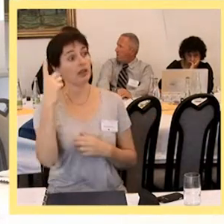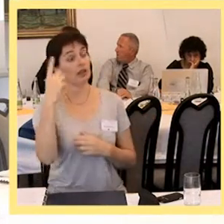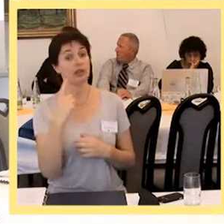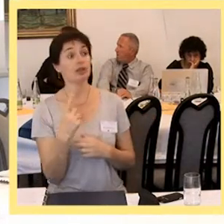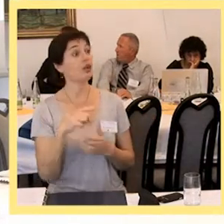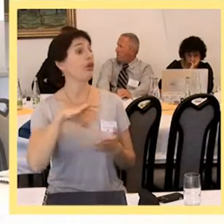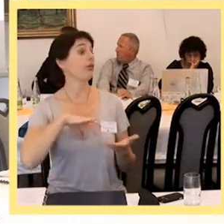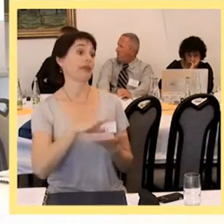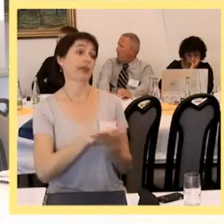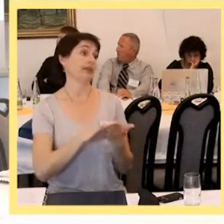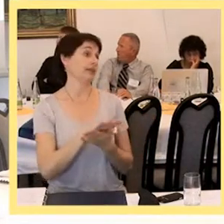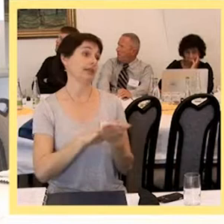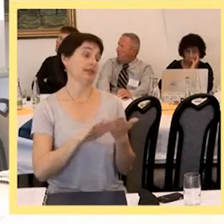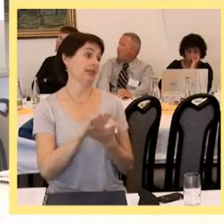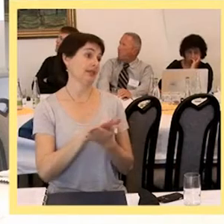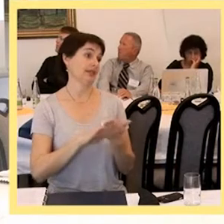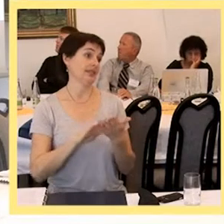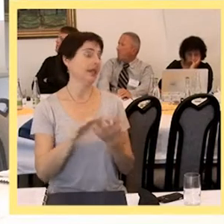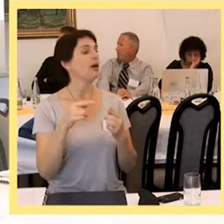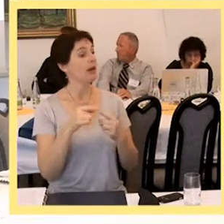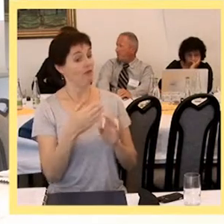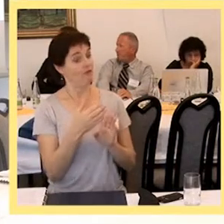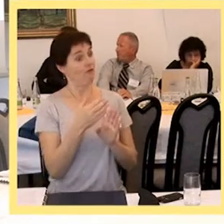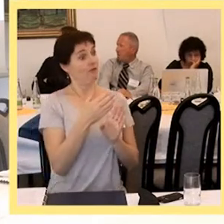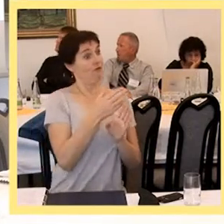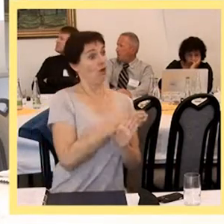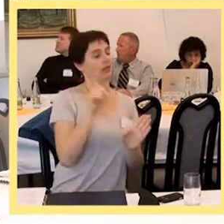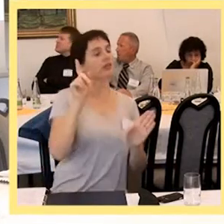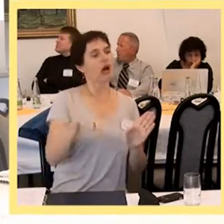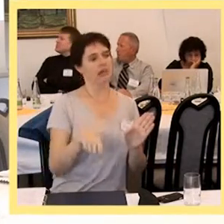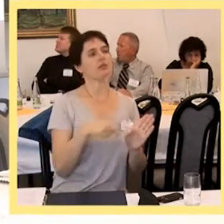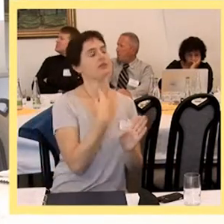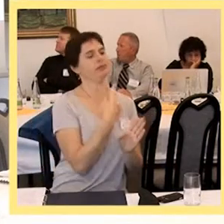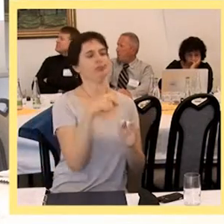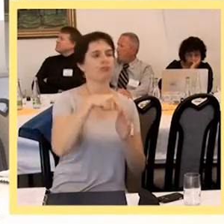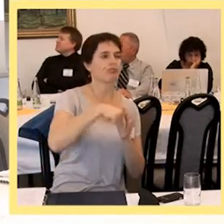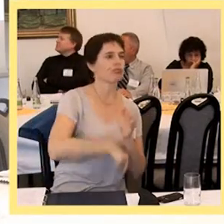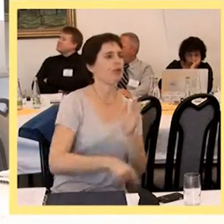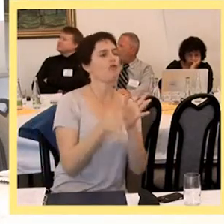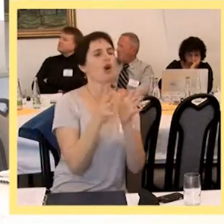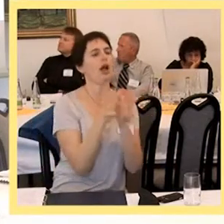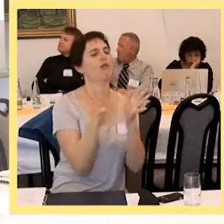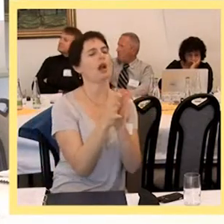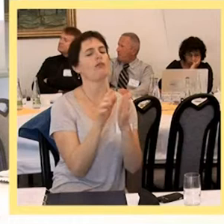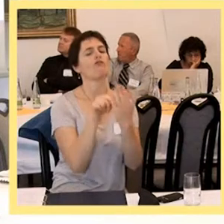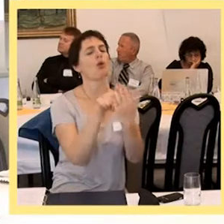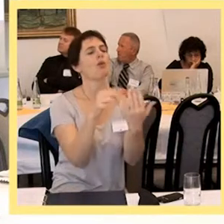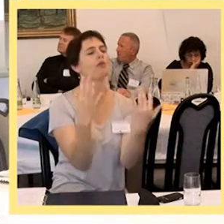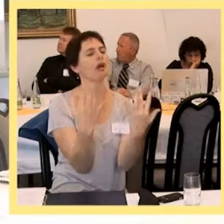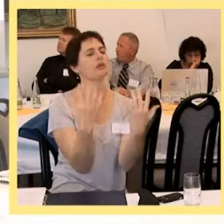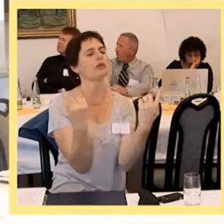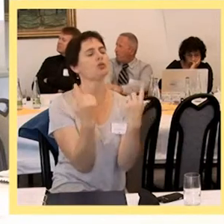payment for the exercise, but they were well briefed beforehand about what was expected of them. And this was very important because